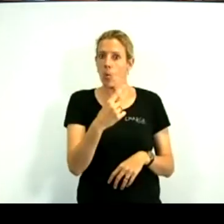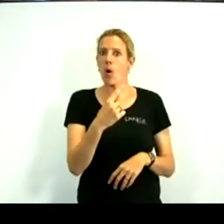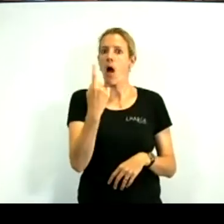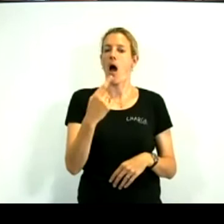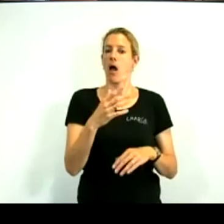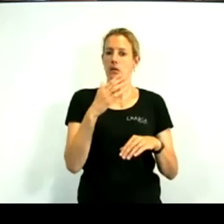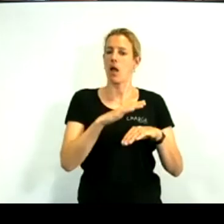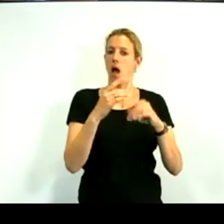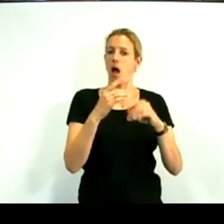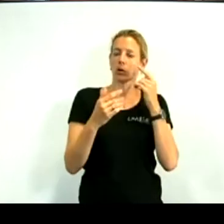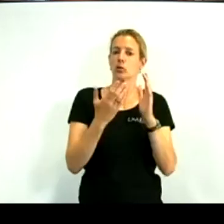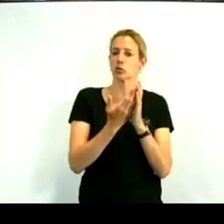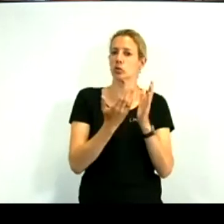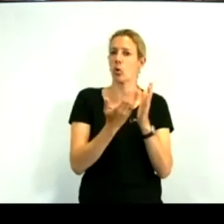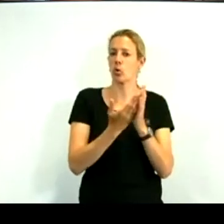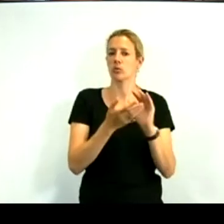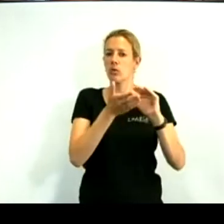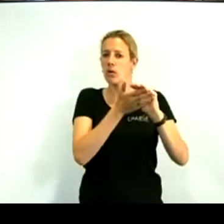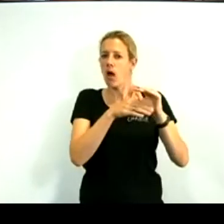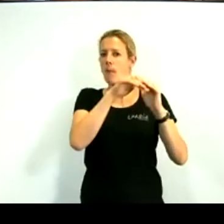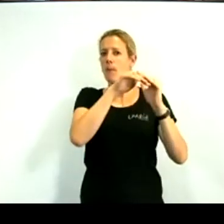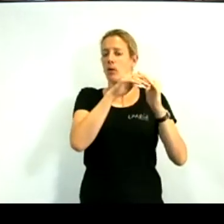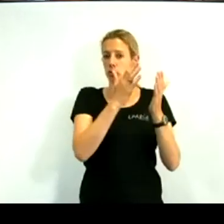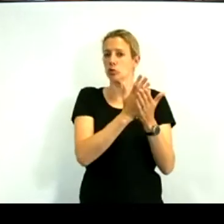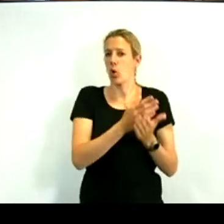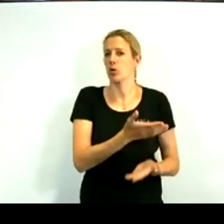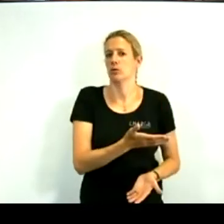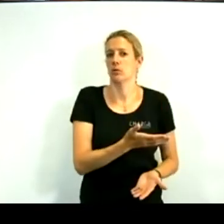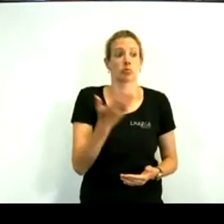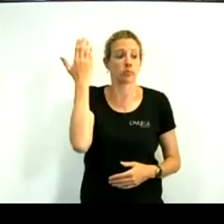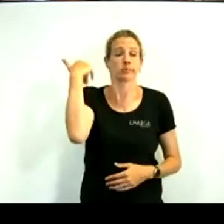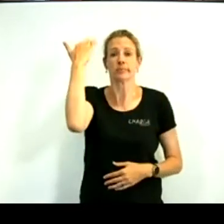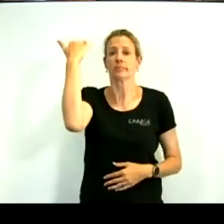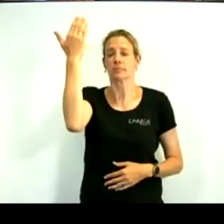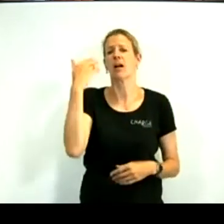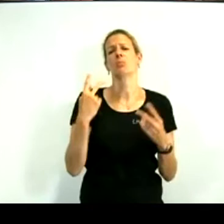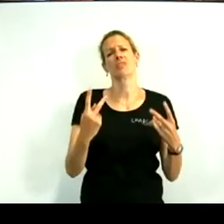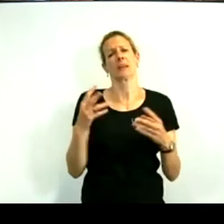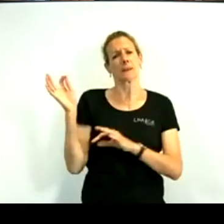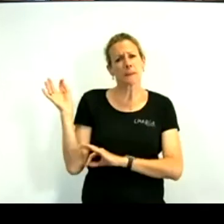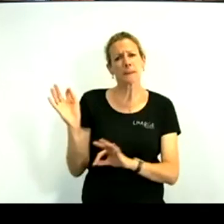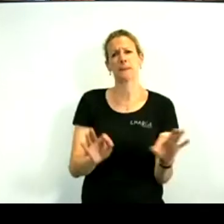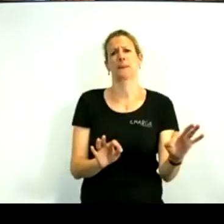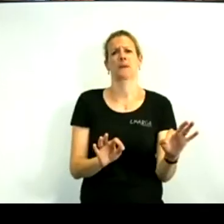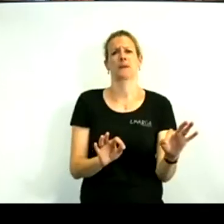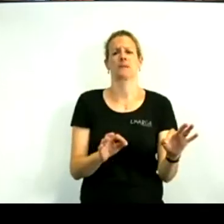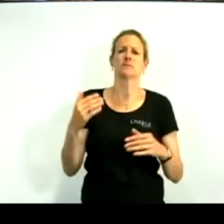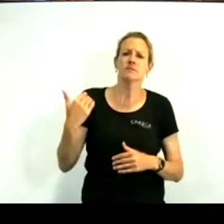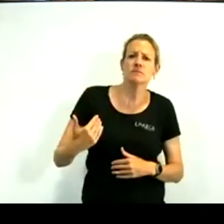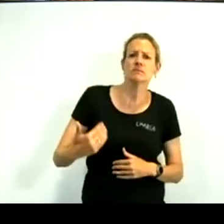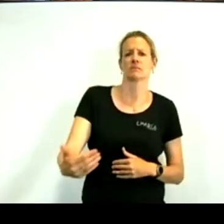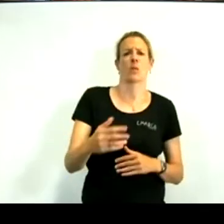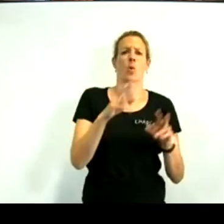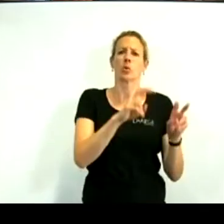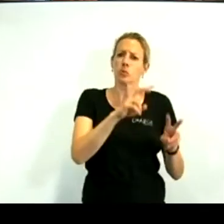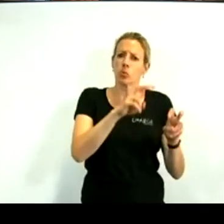long time. So periodic eye examinations are a good idea, and trying to avoid high